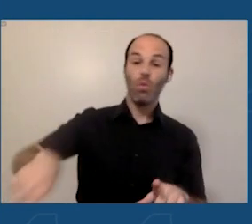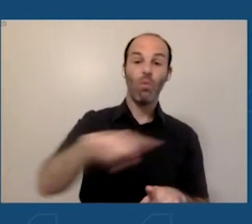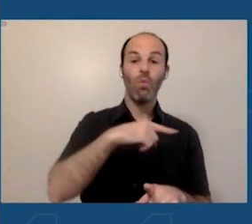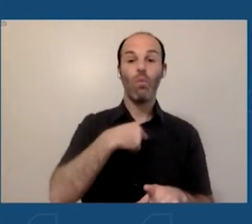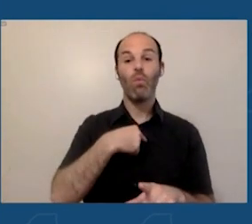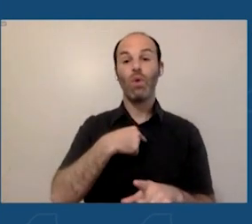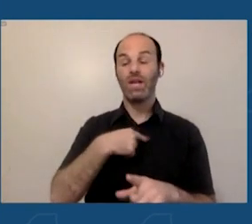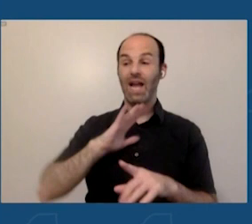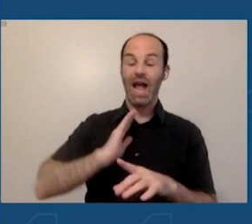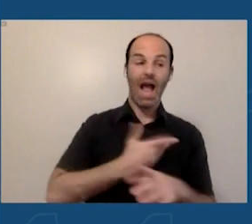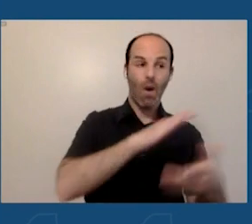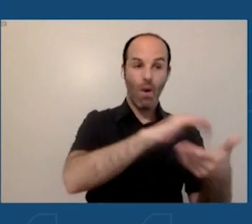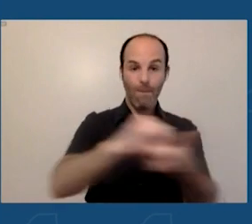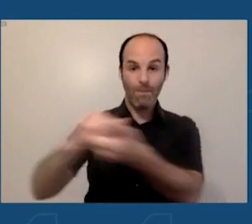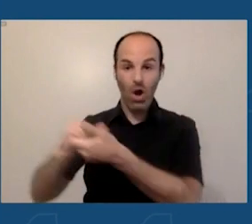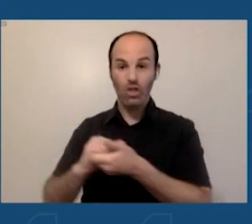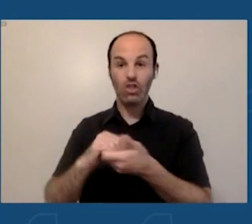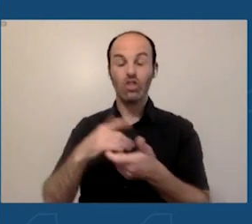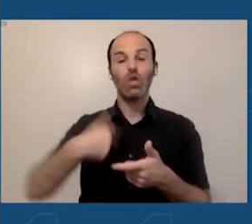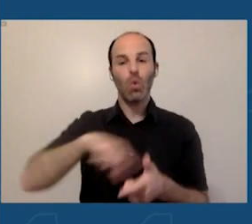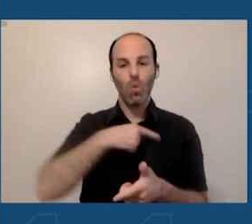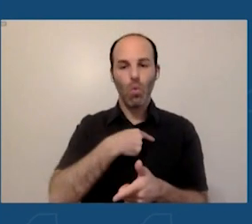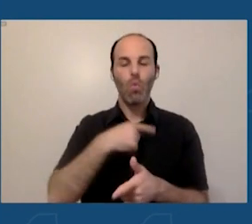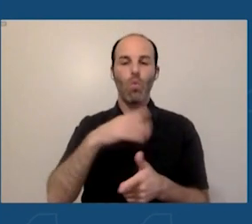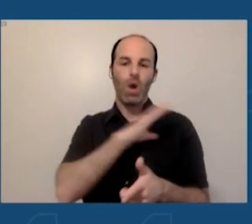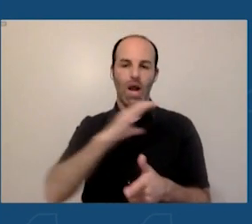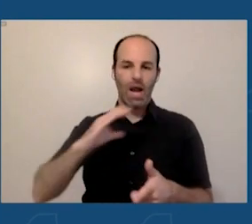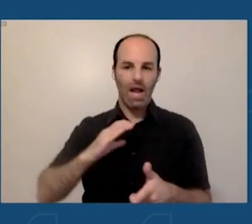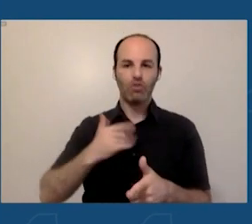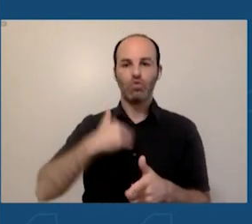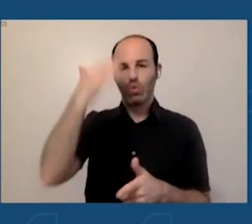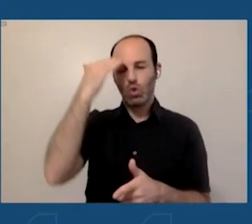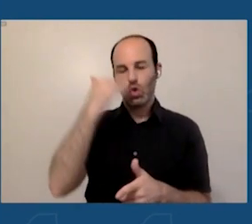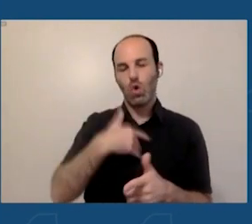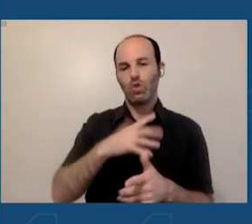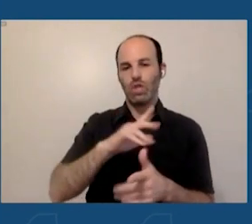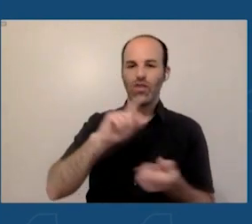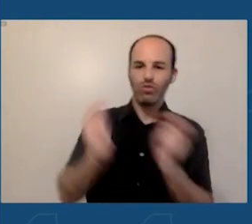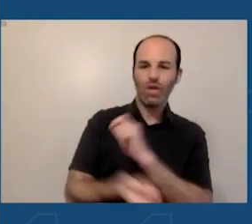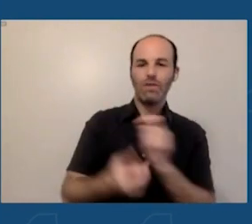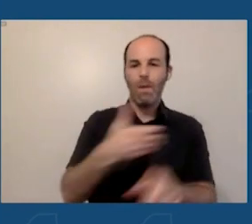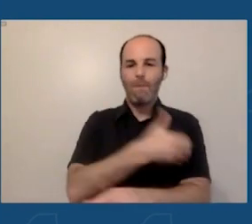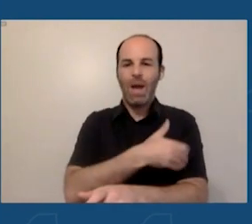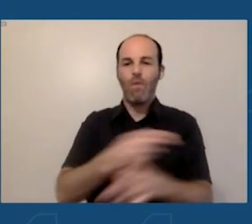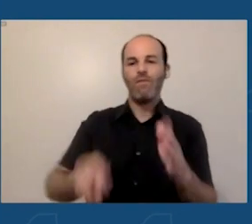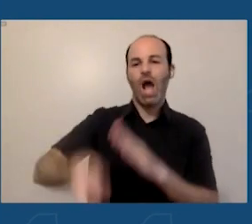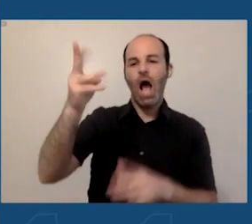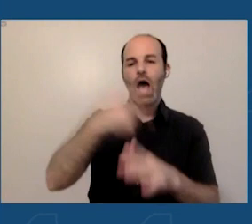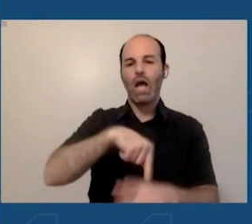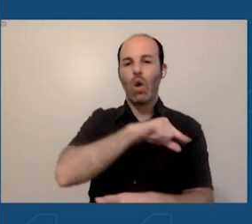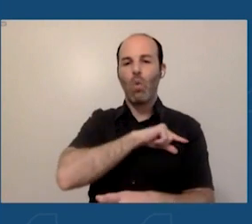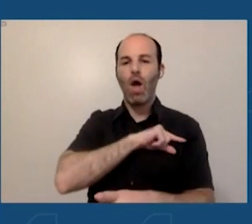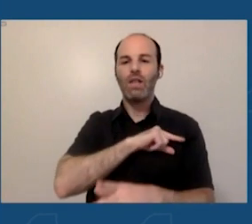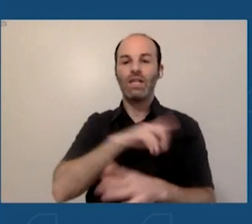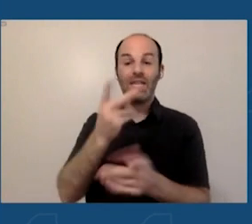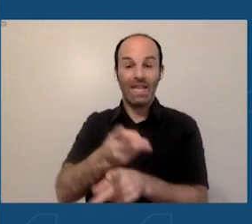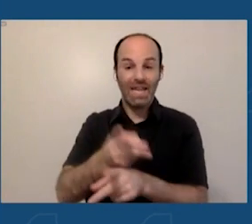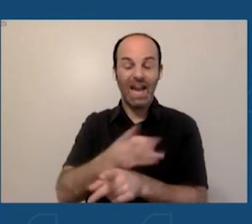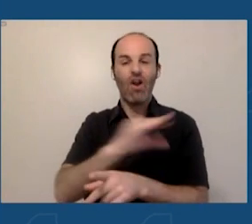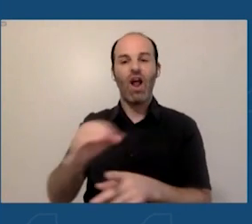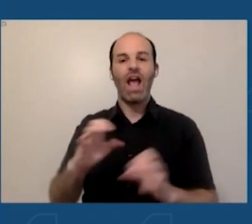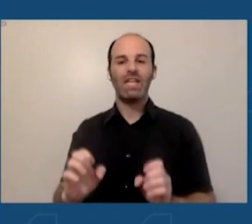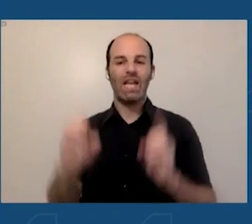Daycare Council knows the transformative power of high-quality care and early childhood education because we see it every